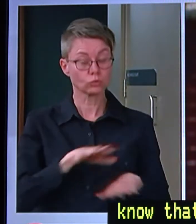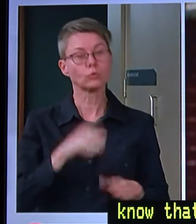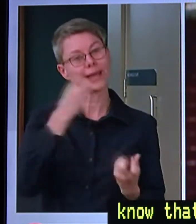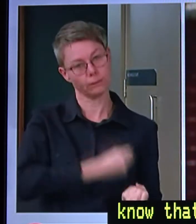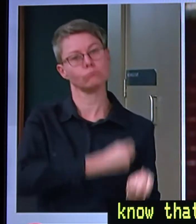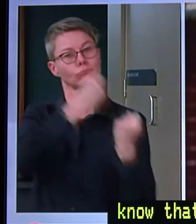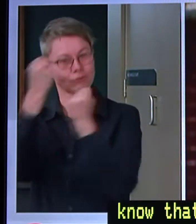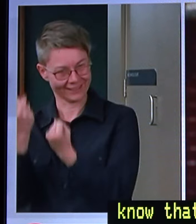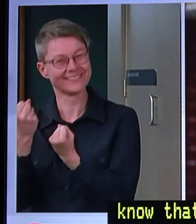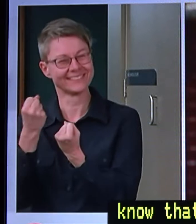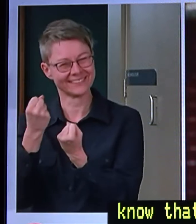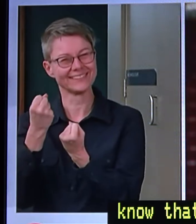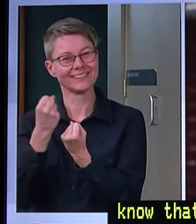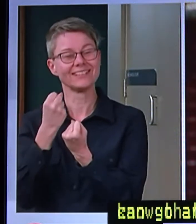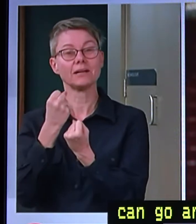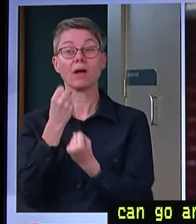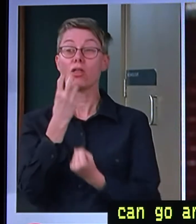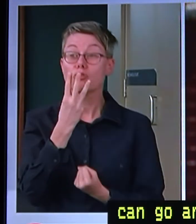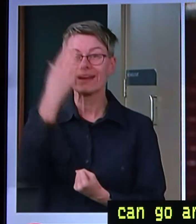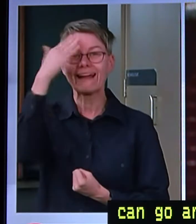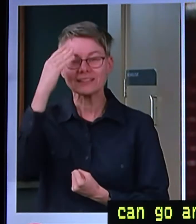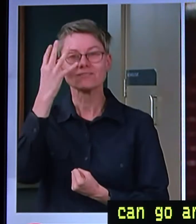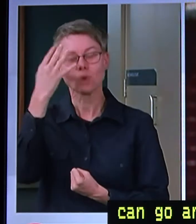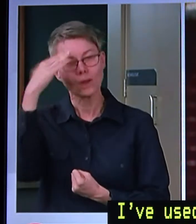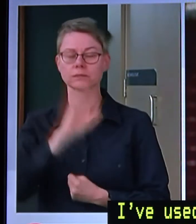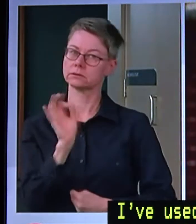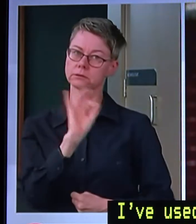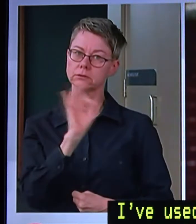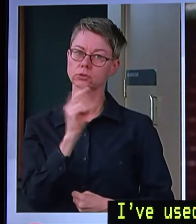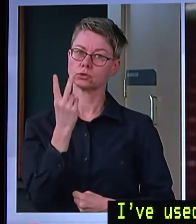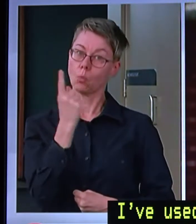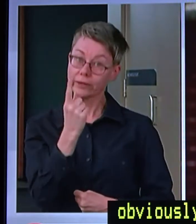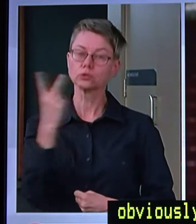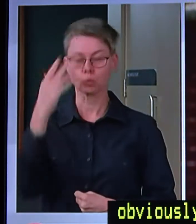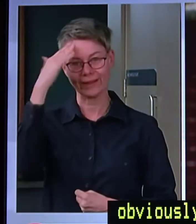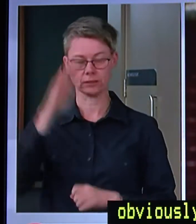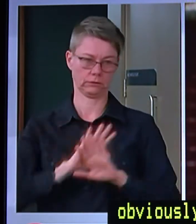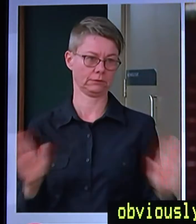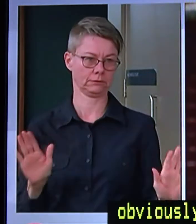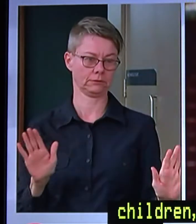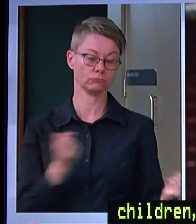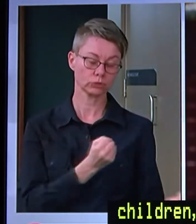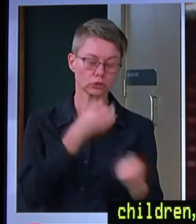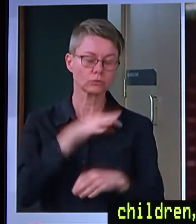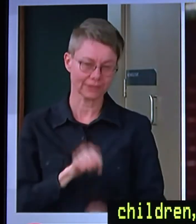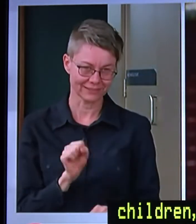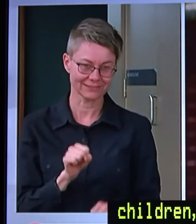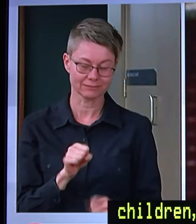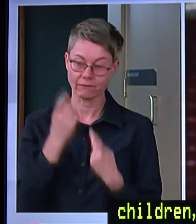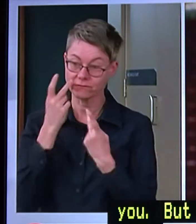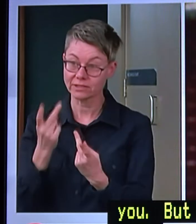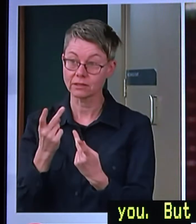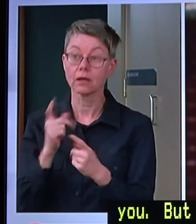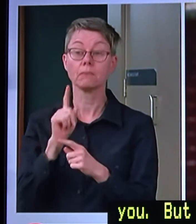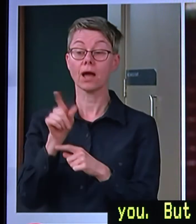if you've got young children it's okay to take them with you, but a maximum of 2 adults will be able to visit anybody else. But I do want to stress